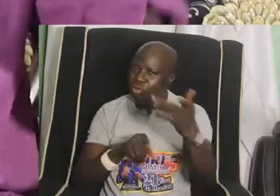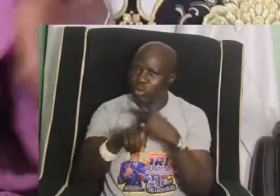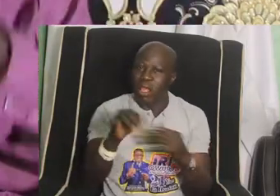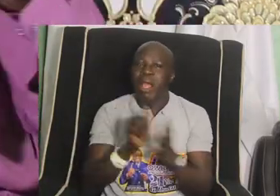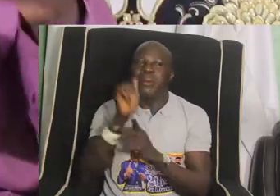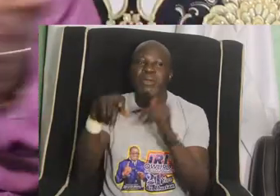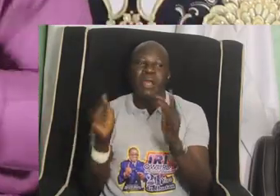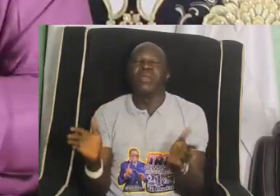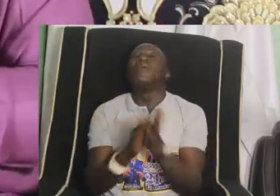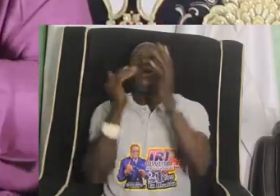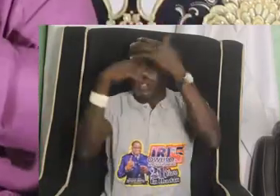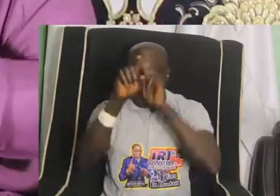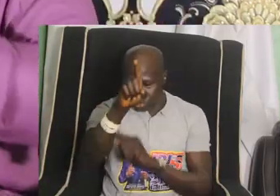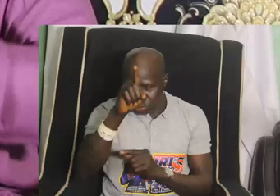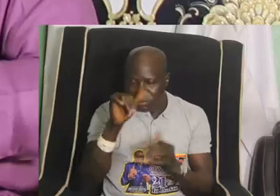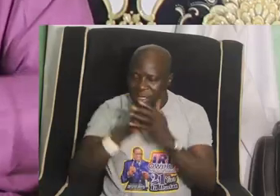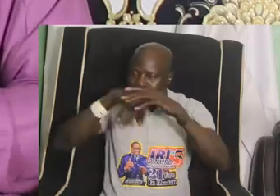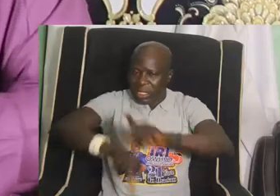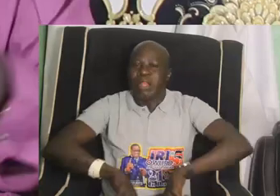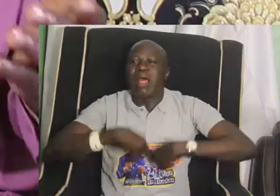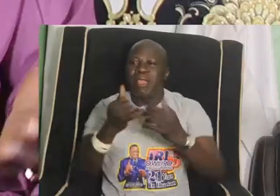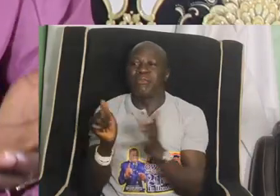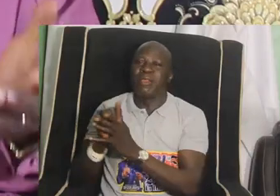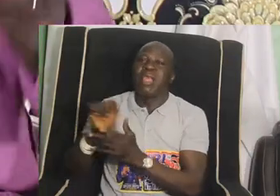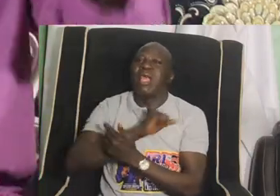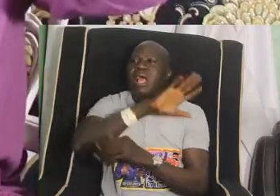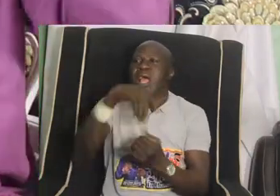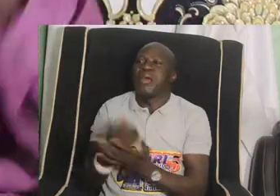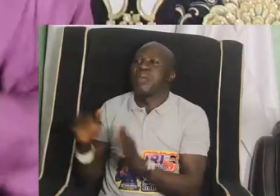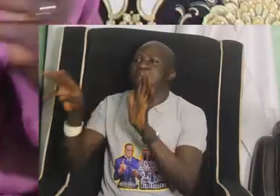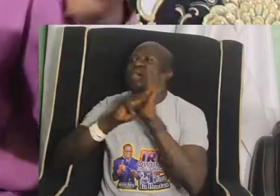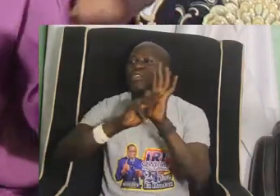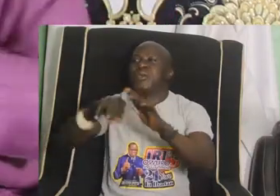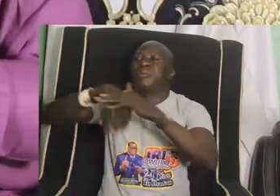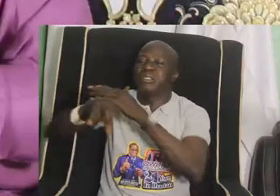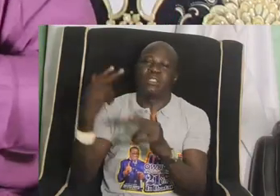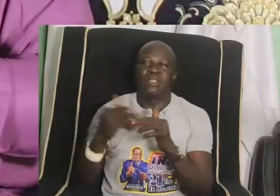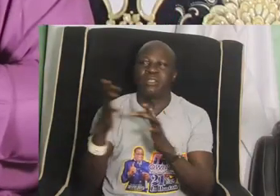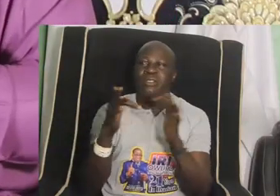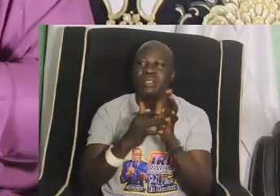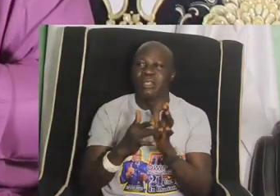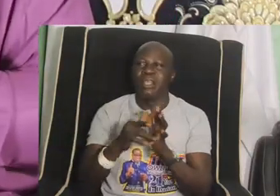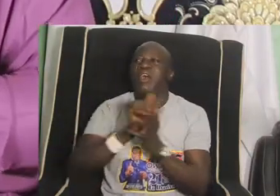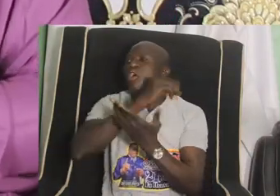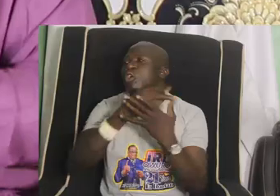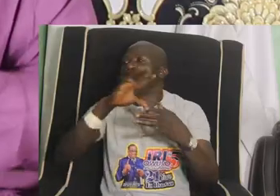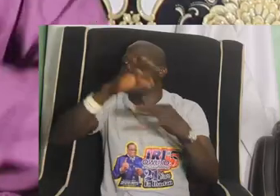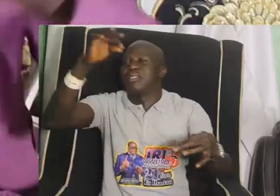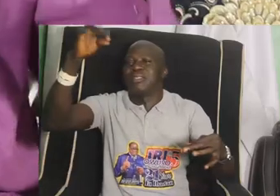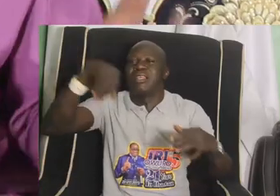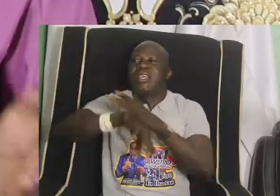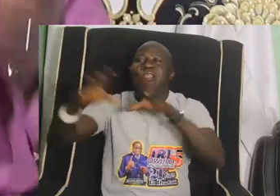you, the people that exalt you in their lives, exalt yourself in Jesus' name.